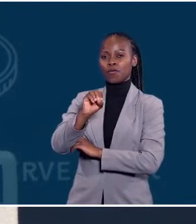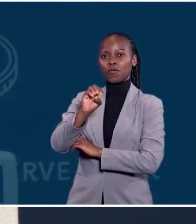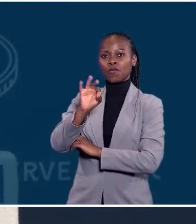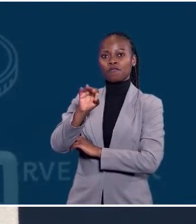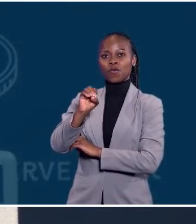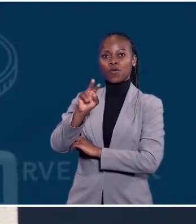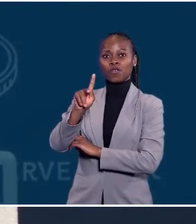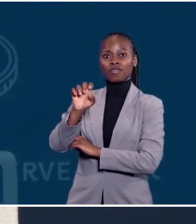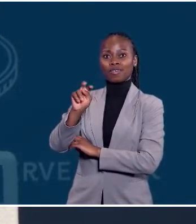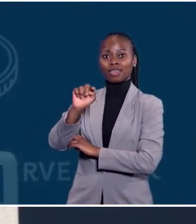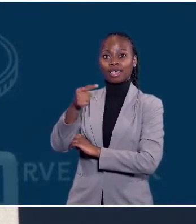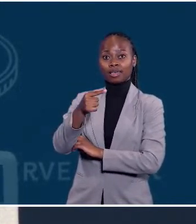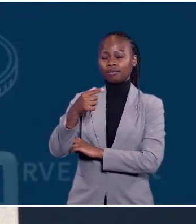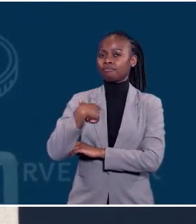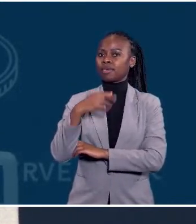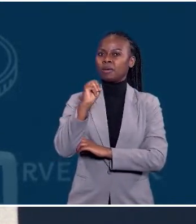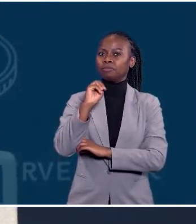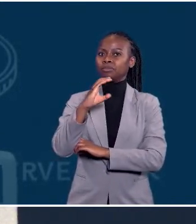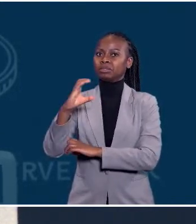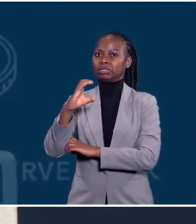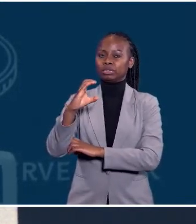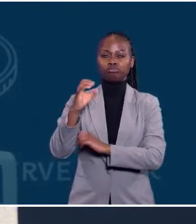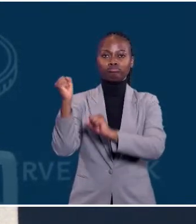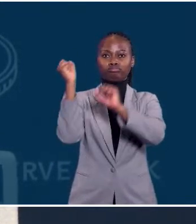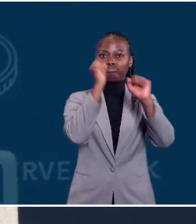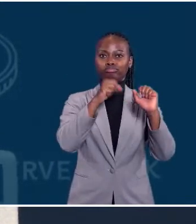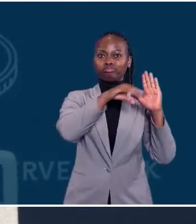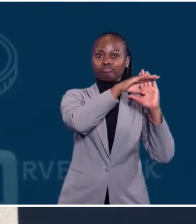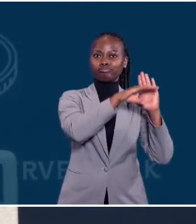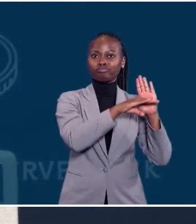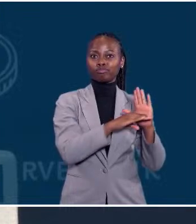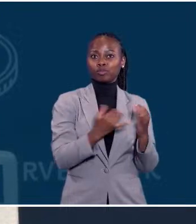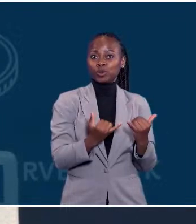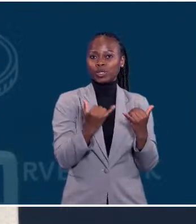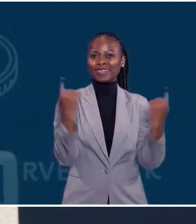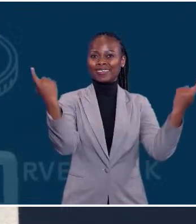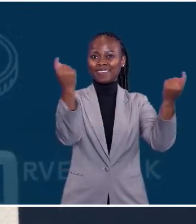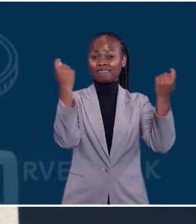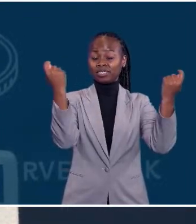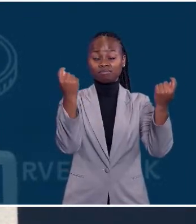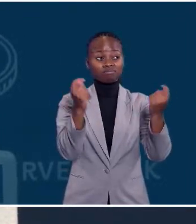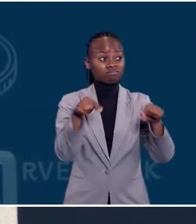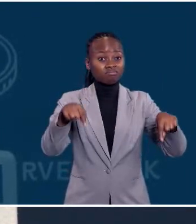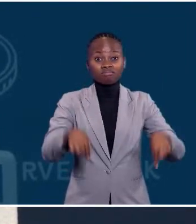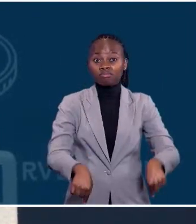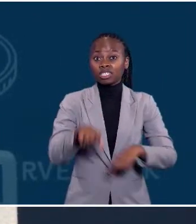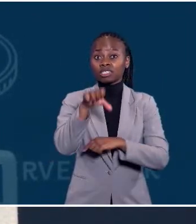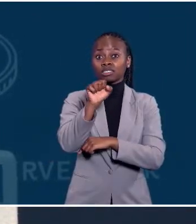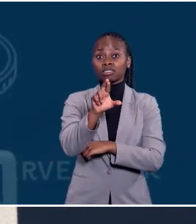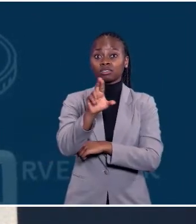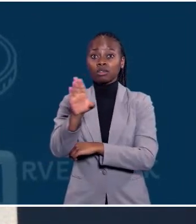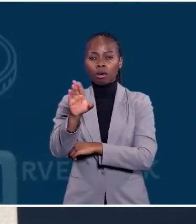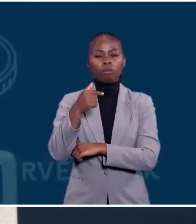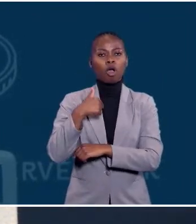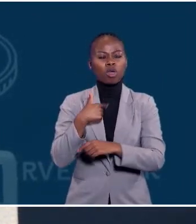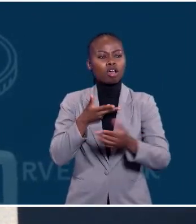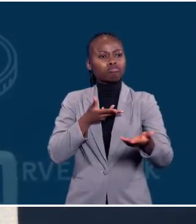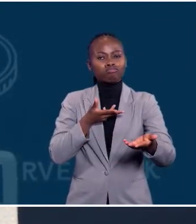director for today's event. So here at the SAB, we value any opportunity to engage with